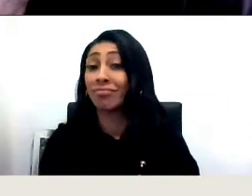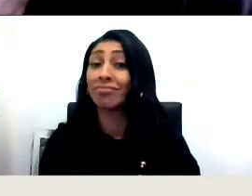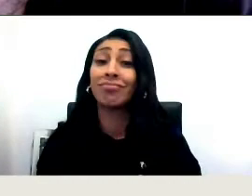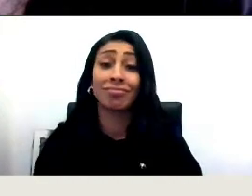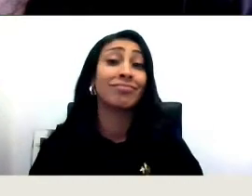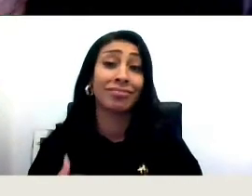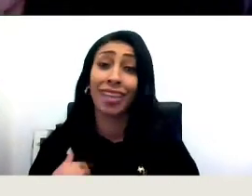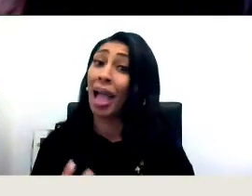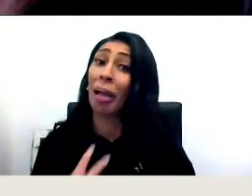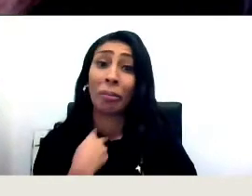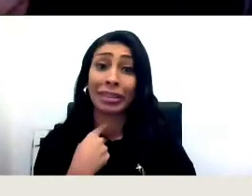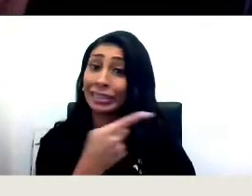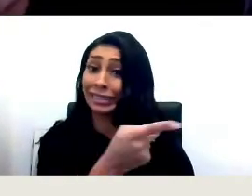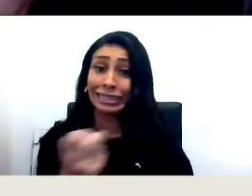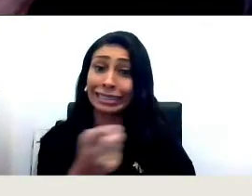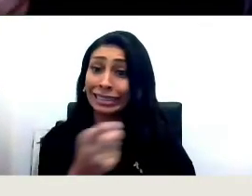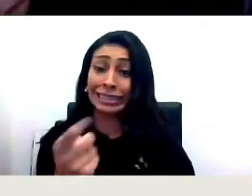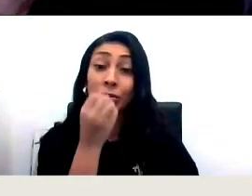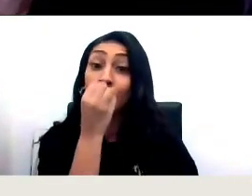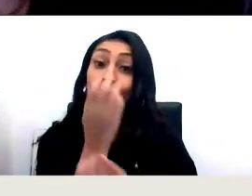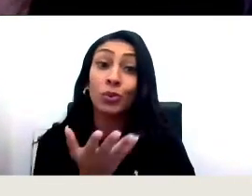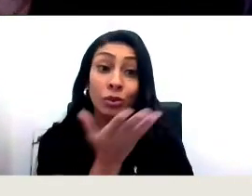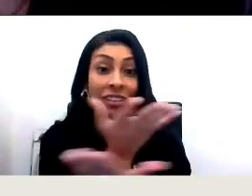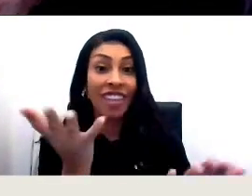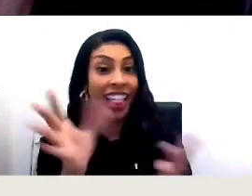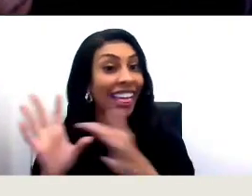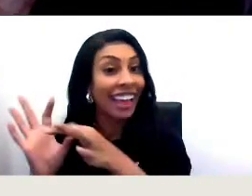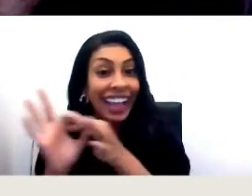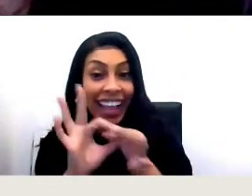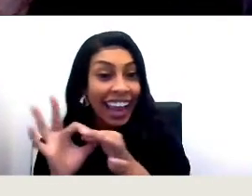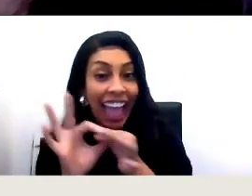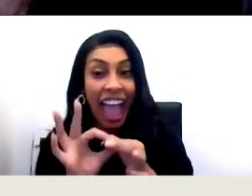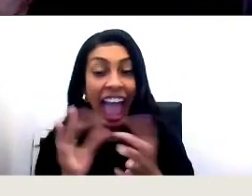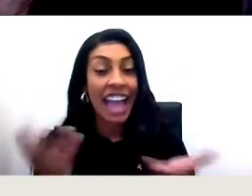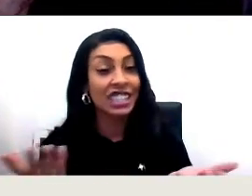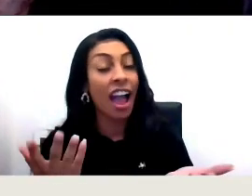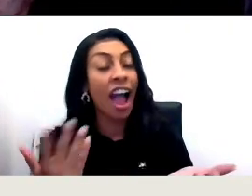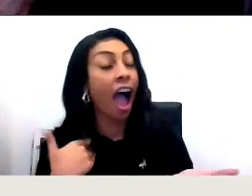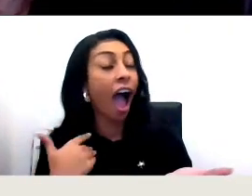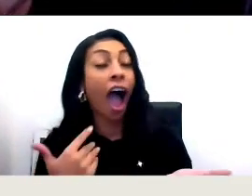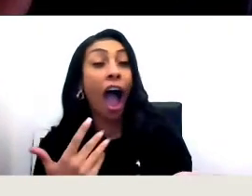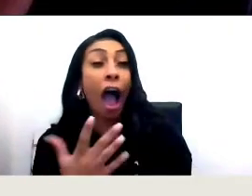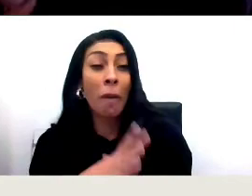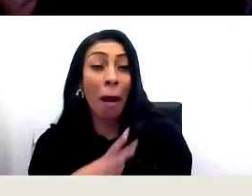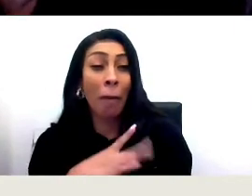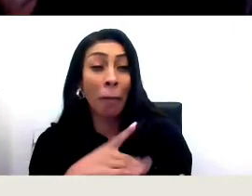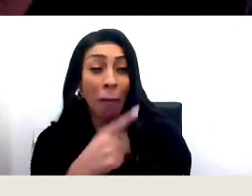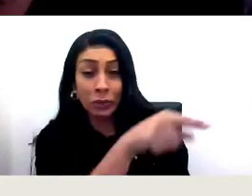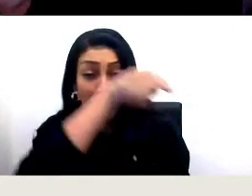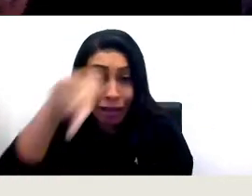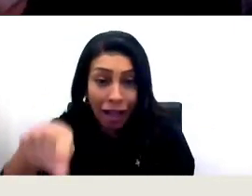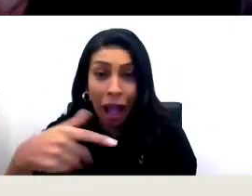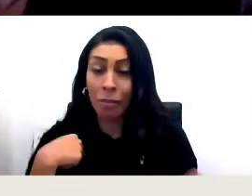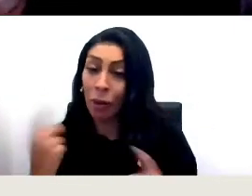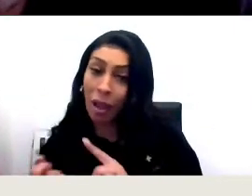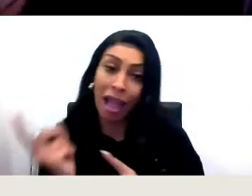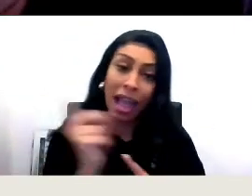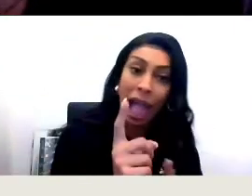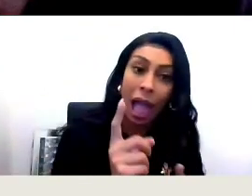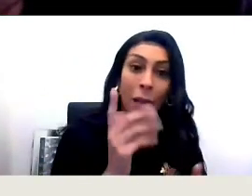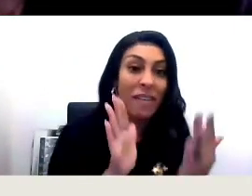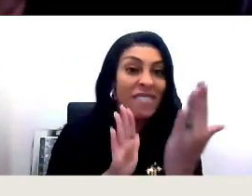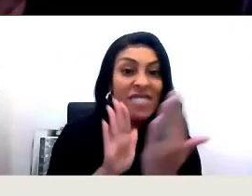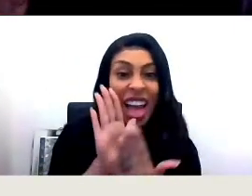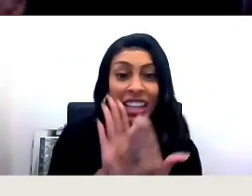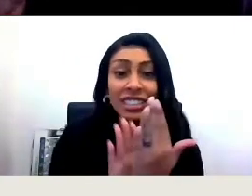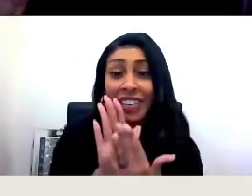have this, because this this is that. But what I would give to have you here or to be there with you. Yeah.